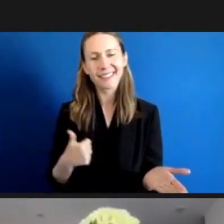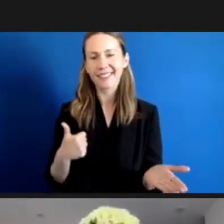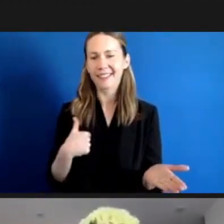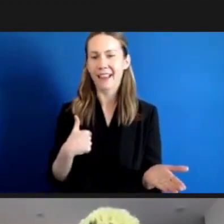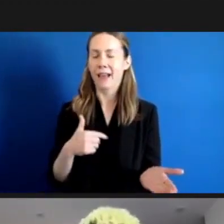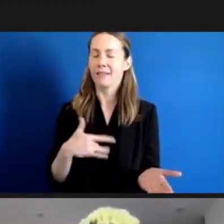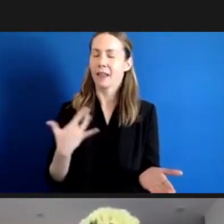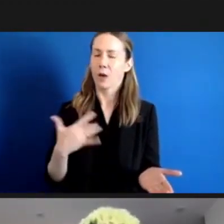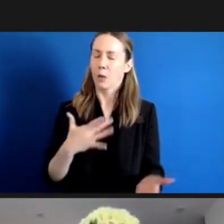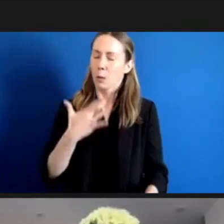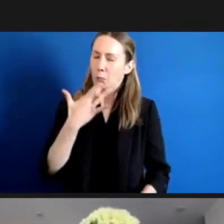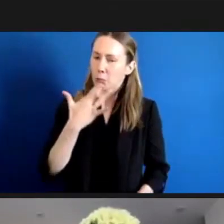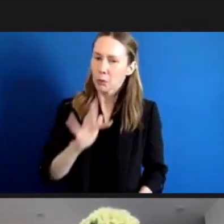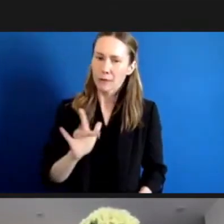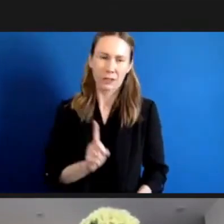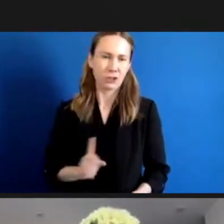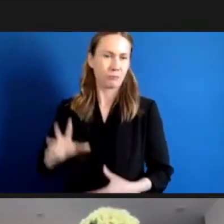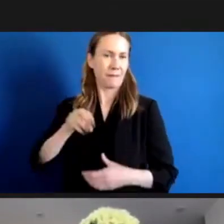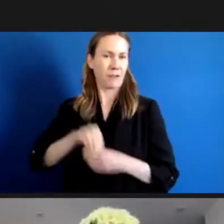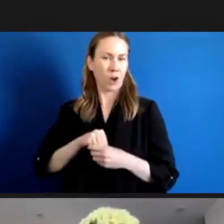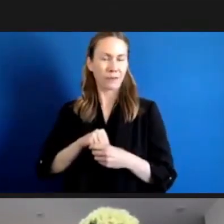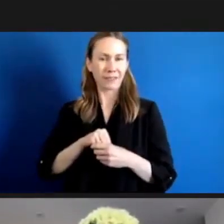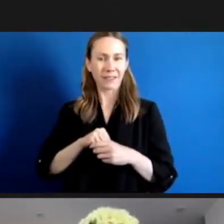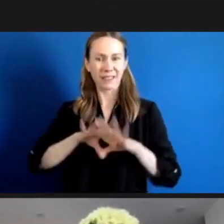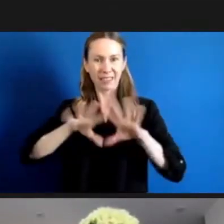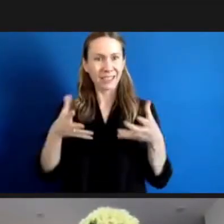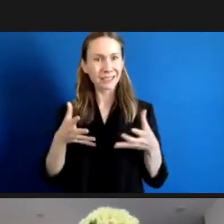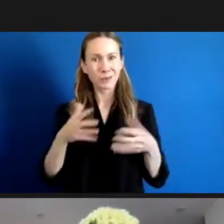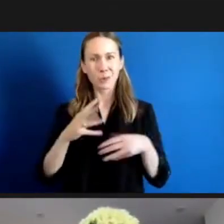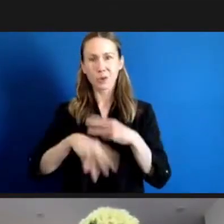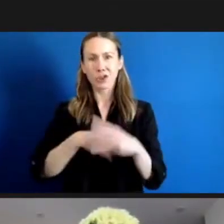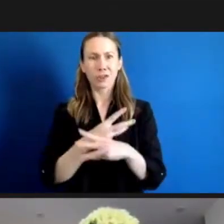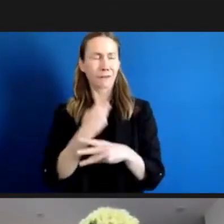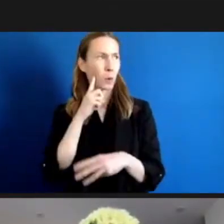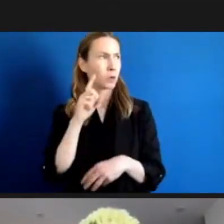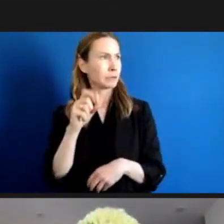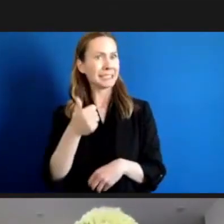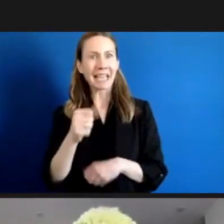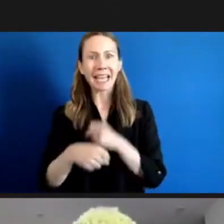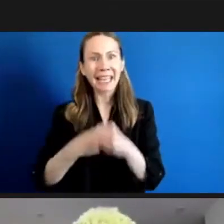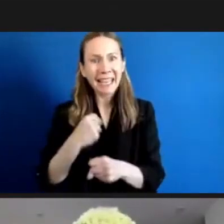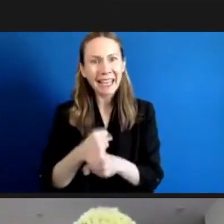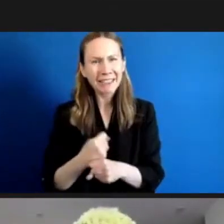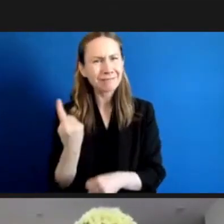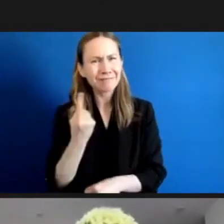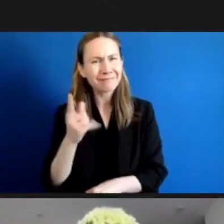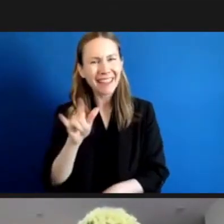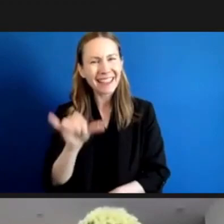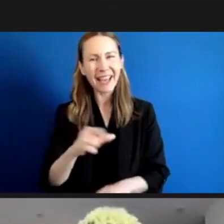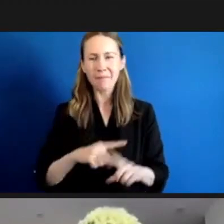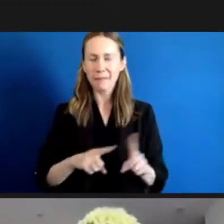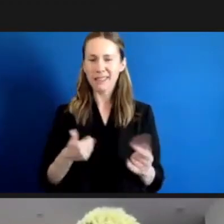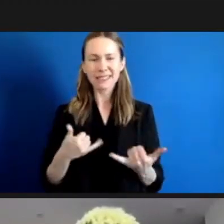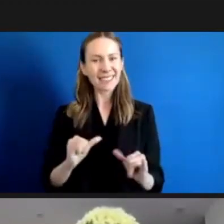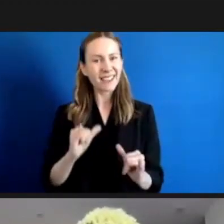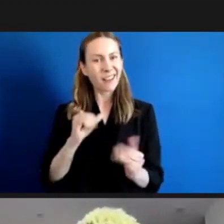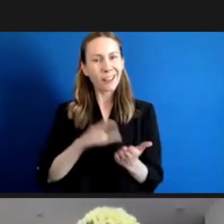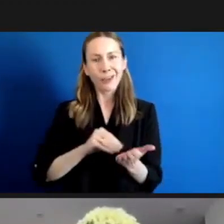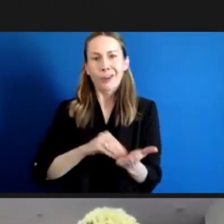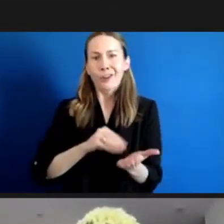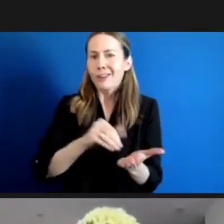privileged to be involved in this world for like a decade or something, but I still learn so